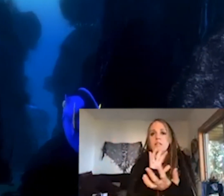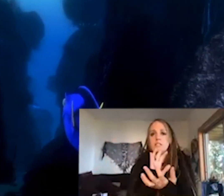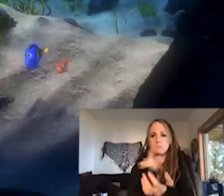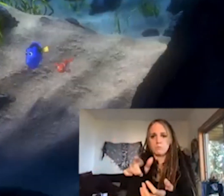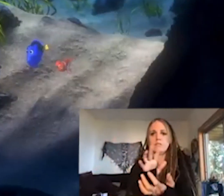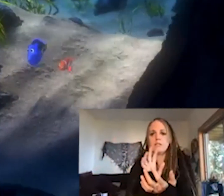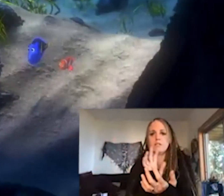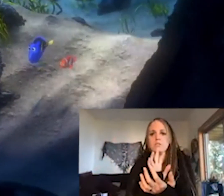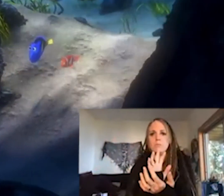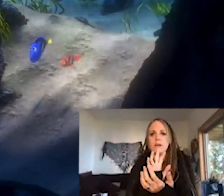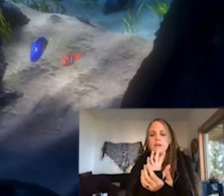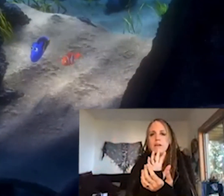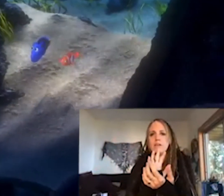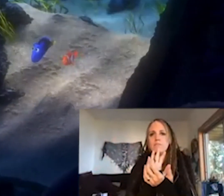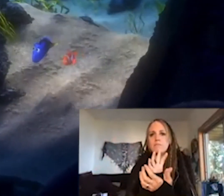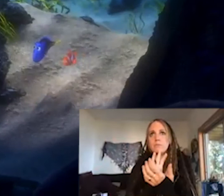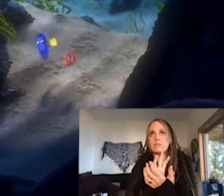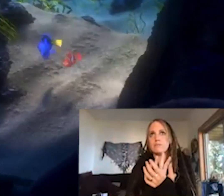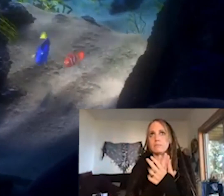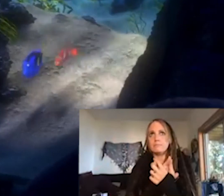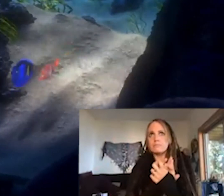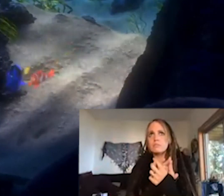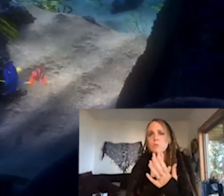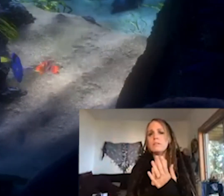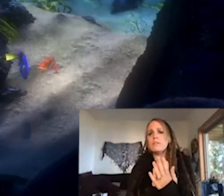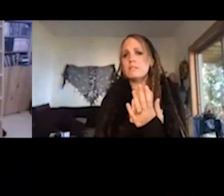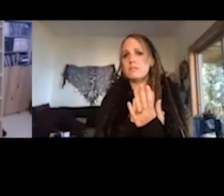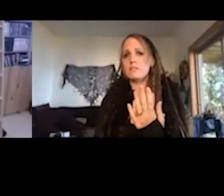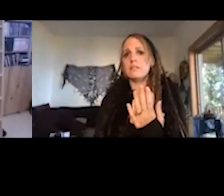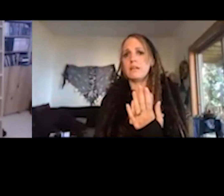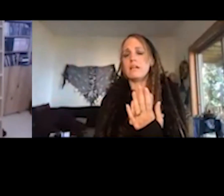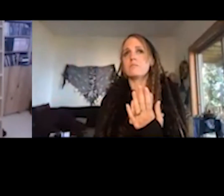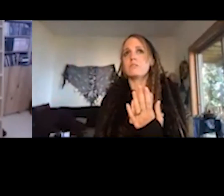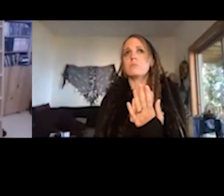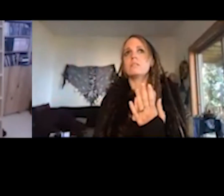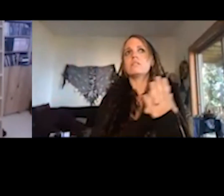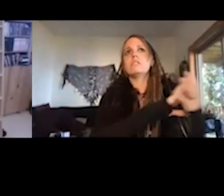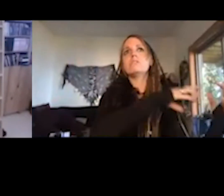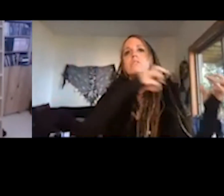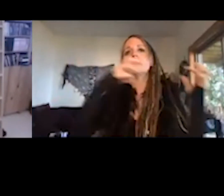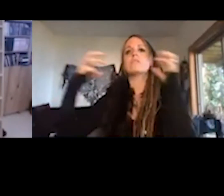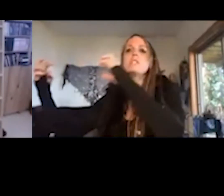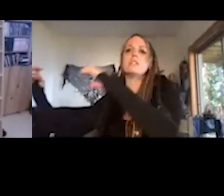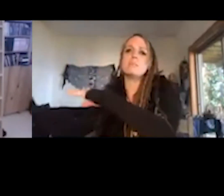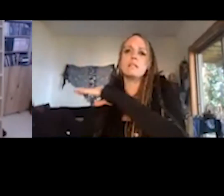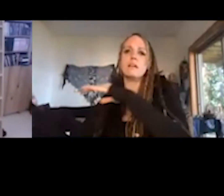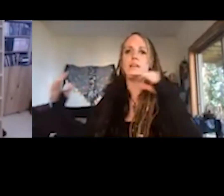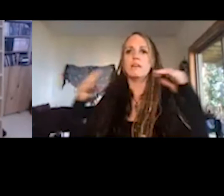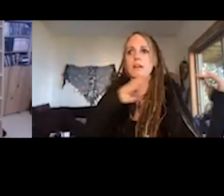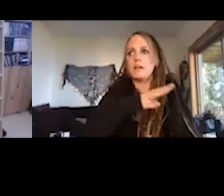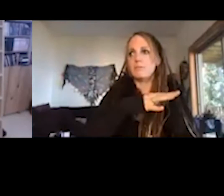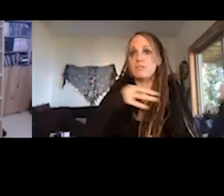And this is important, and I'll show you why. Throughout the film, one of the things that Andrew Stanton had asked for was to use screen direction a bit